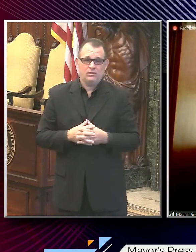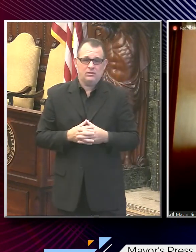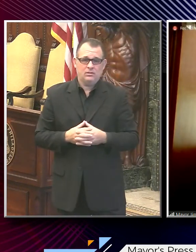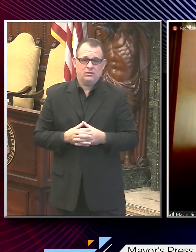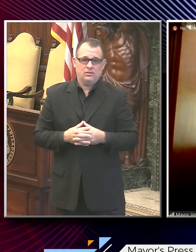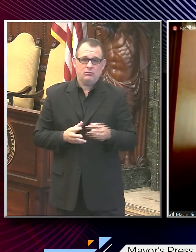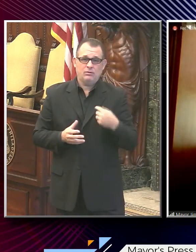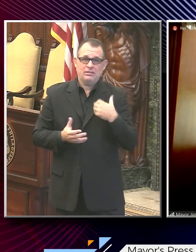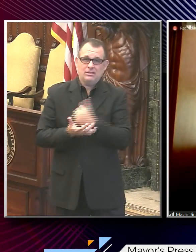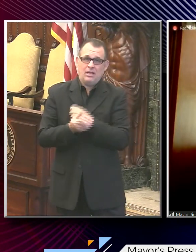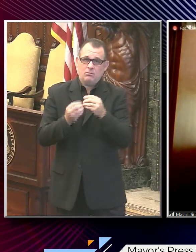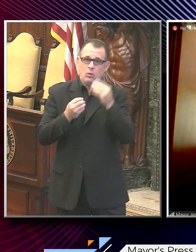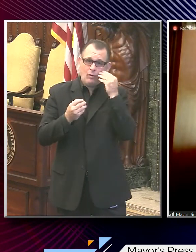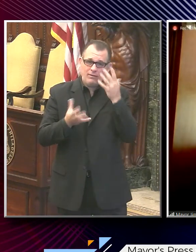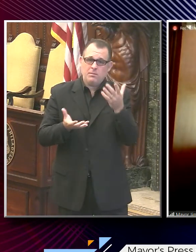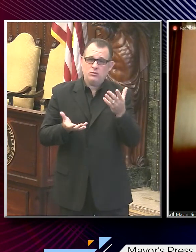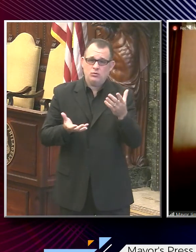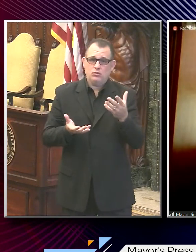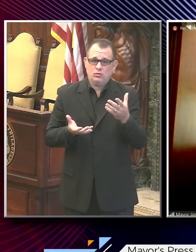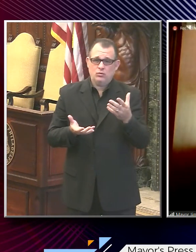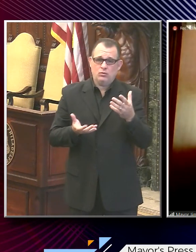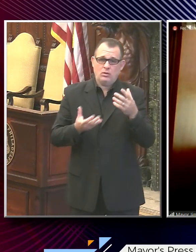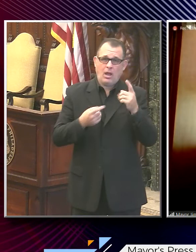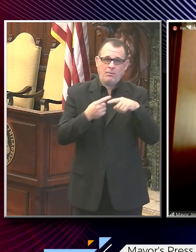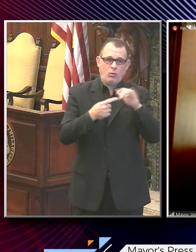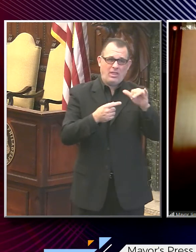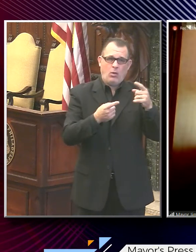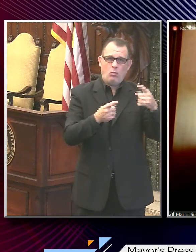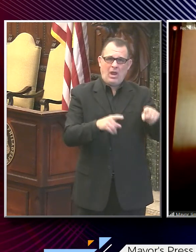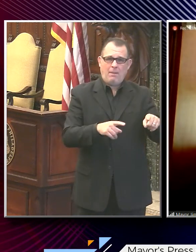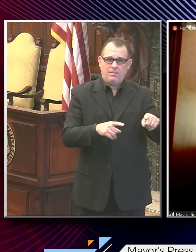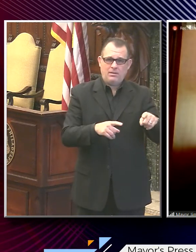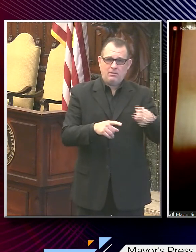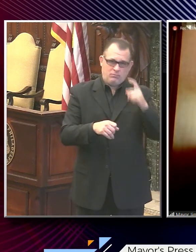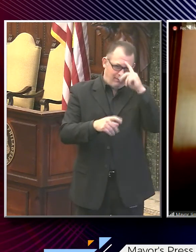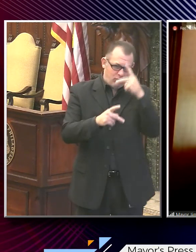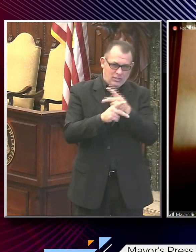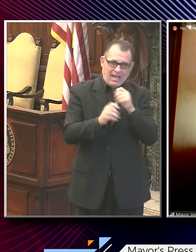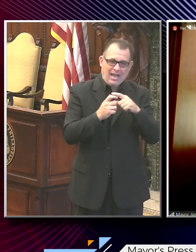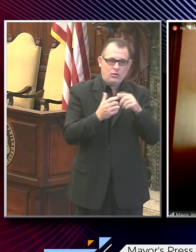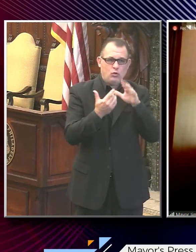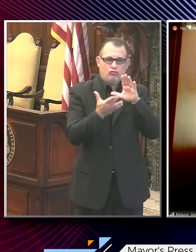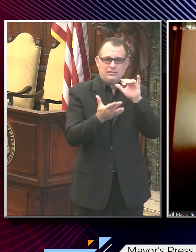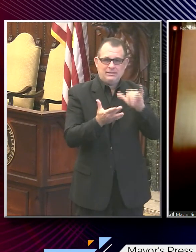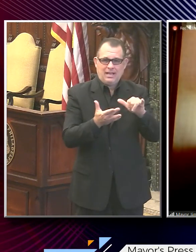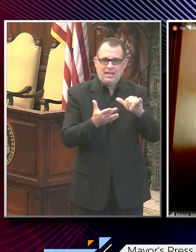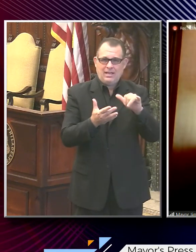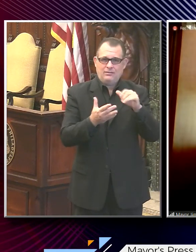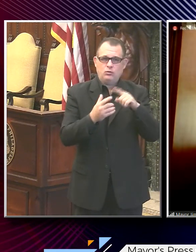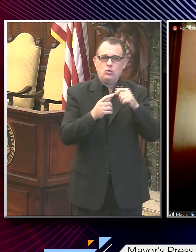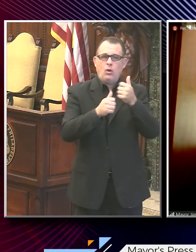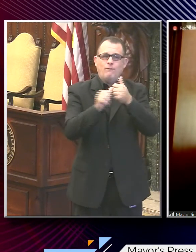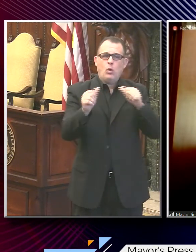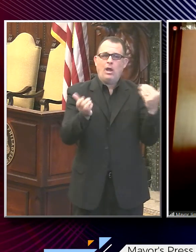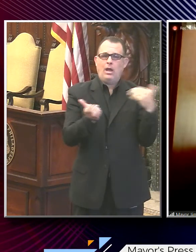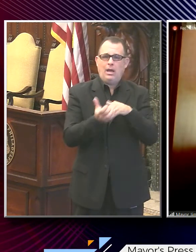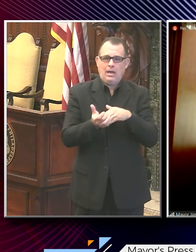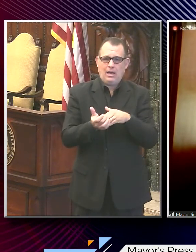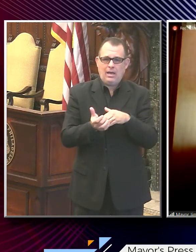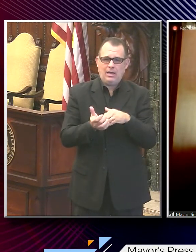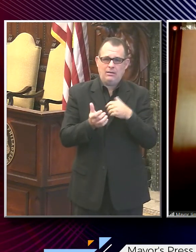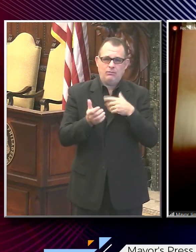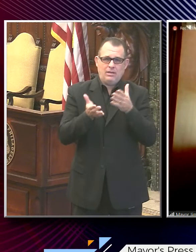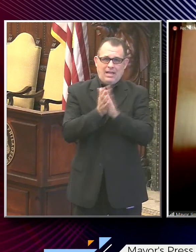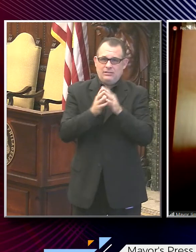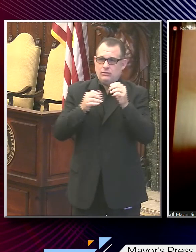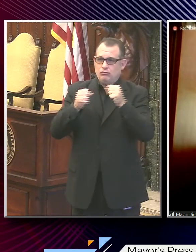more bigger picture on what happened here and try to figure out how to address it from a police and or streets department